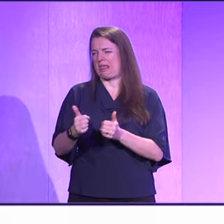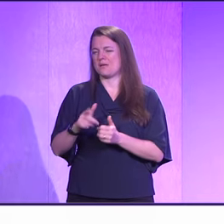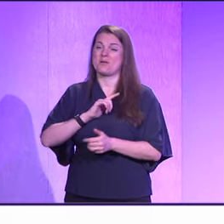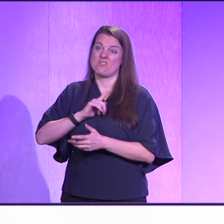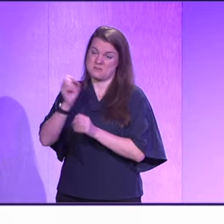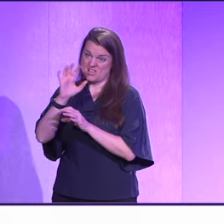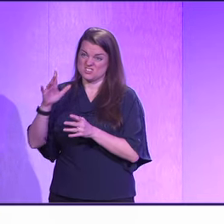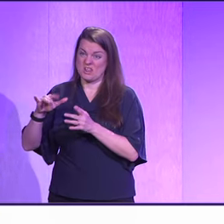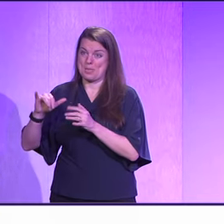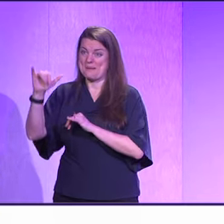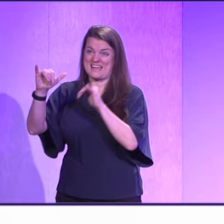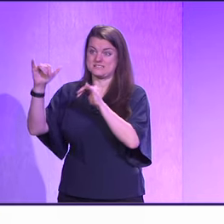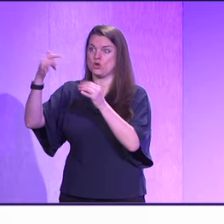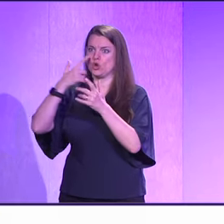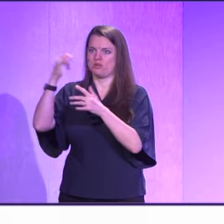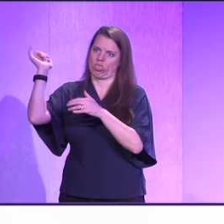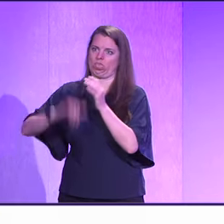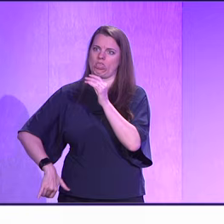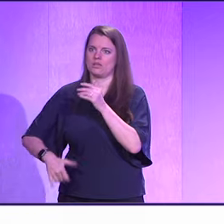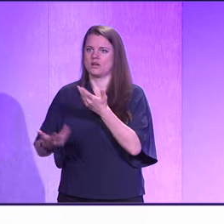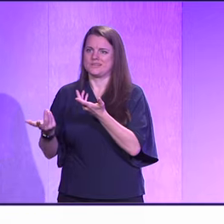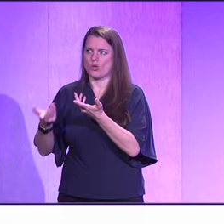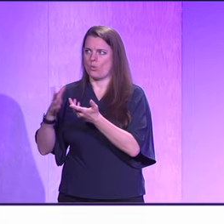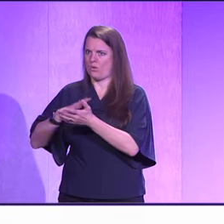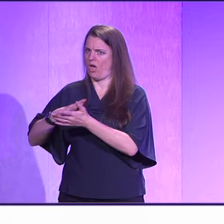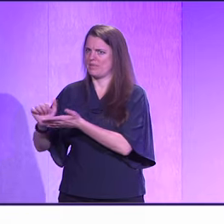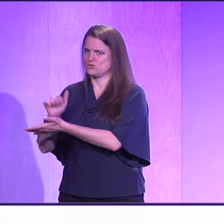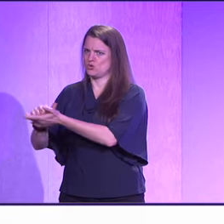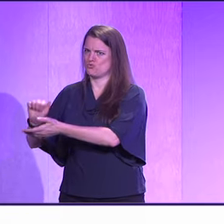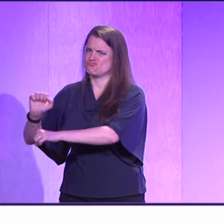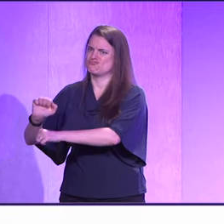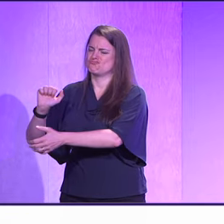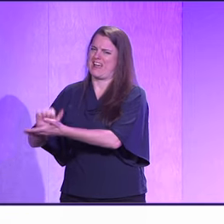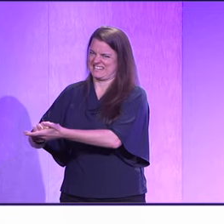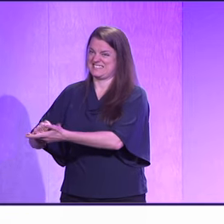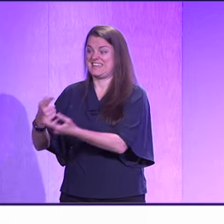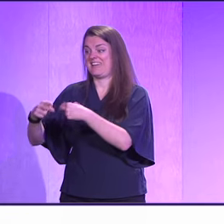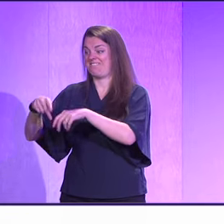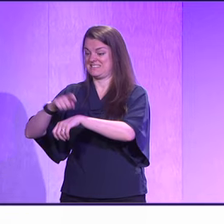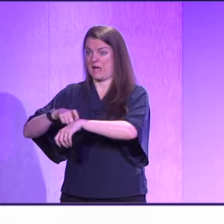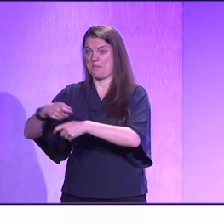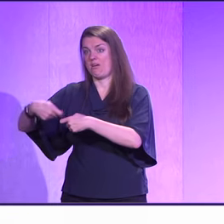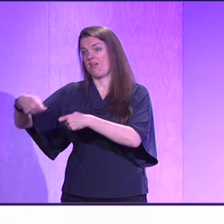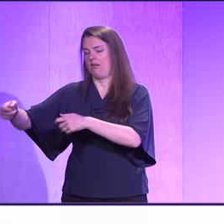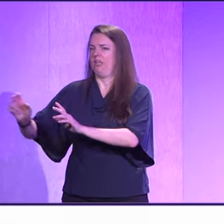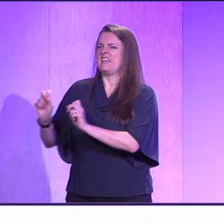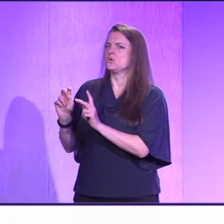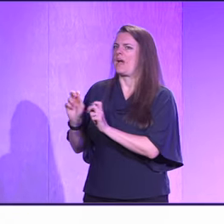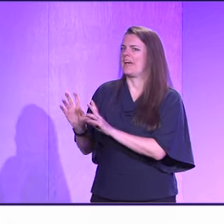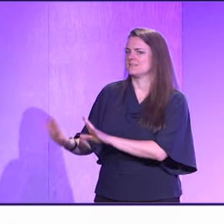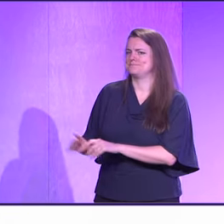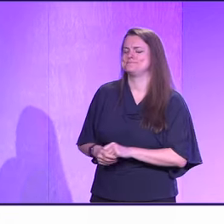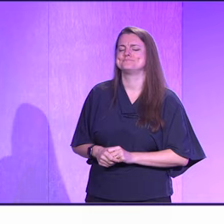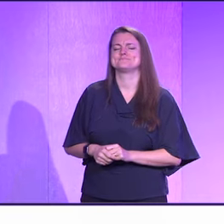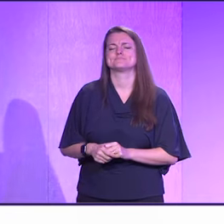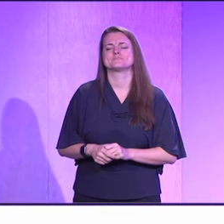as I said, all happened during the pandemic. So I kind of wish I could have worked closer with people. I'm a big fan of remote working. I am not standing on this stage saying, get into the